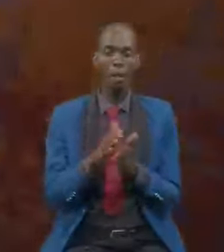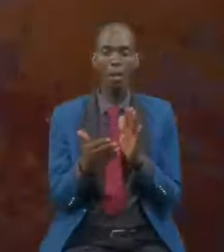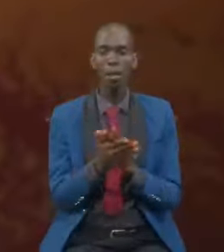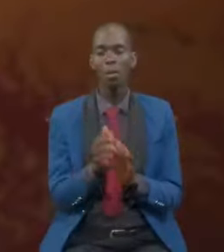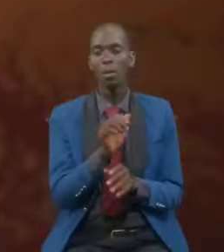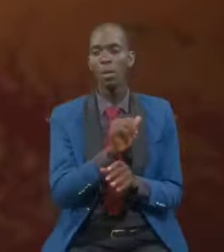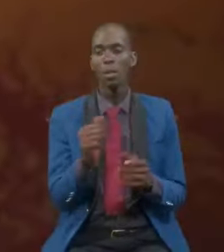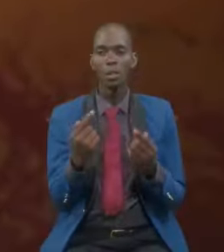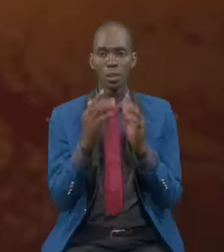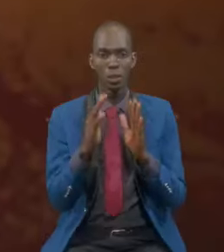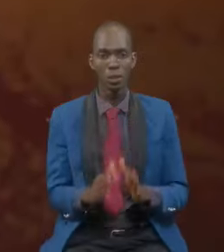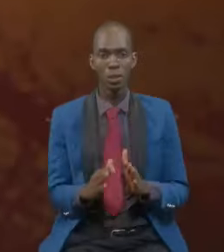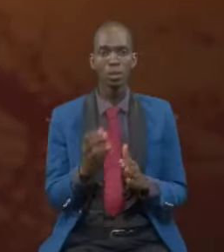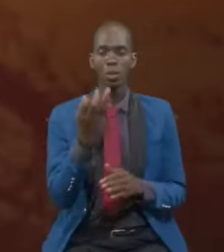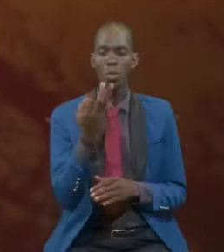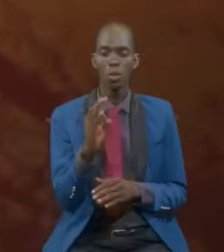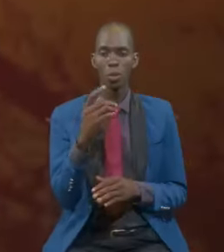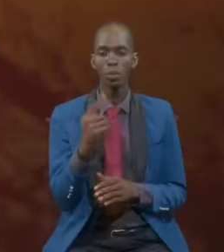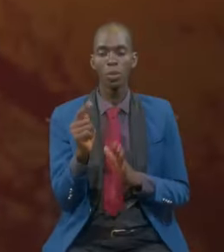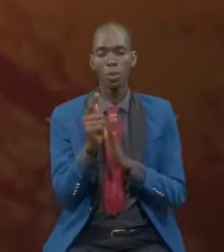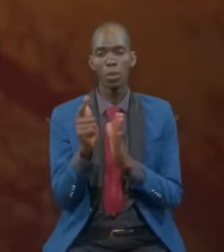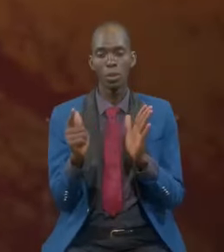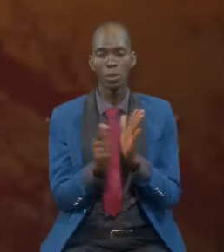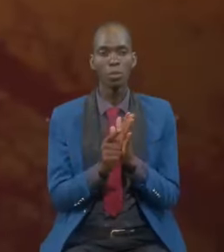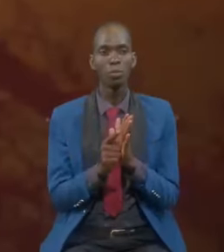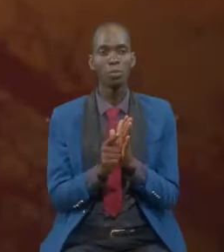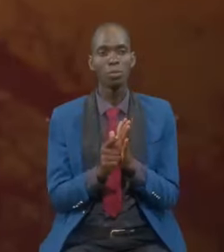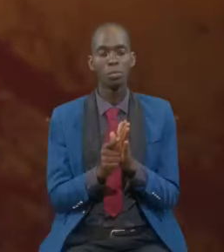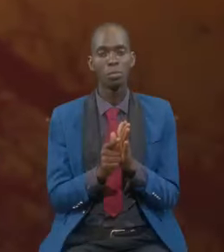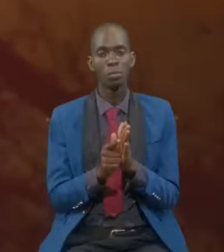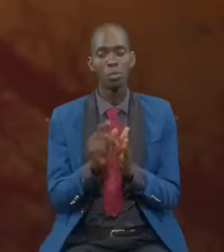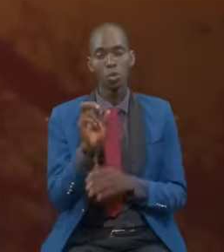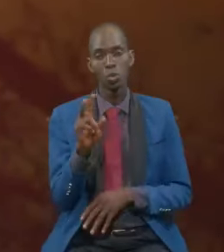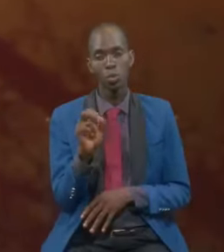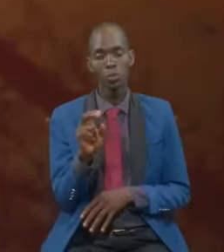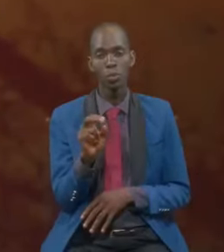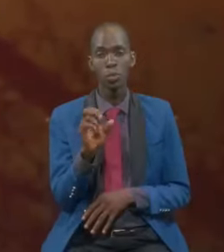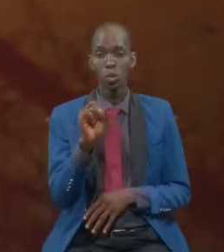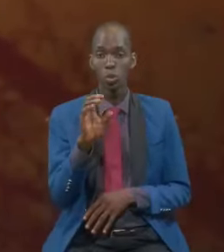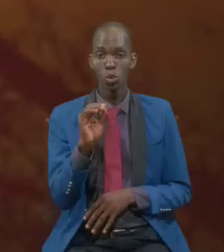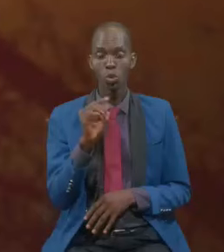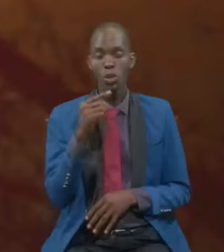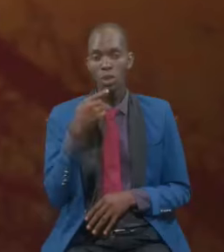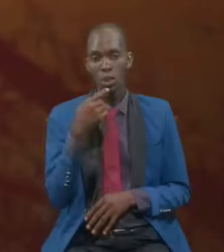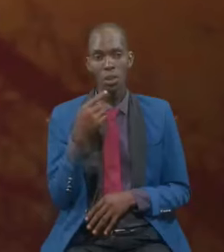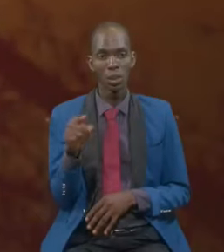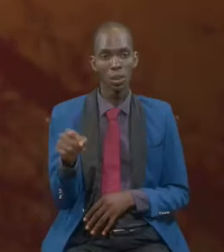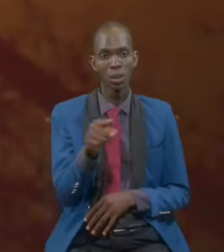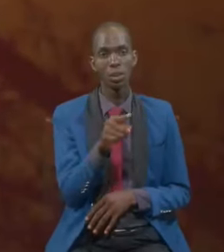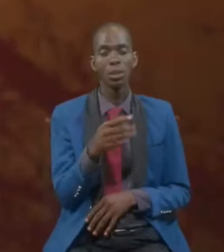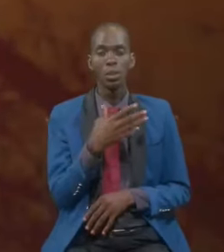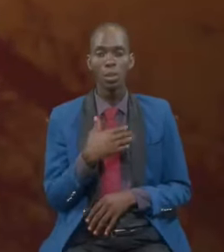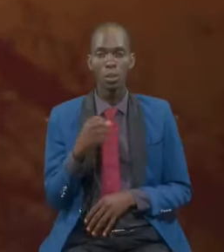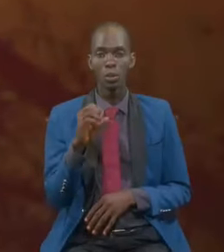a transgressor of the law. Verse 12, so speak ye, and so do